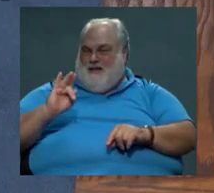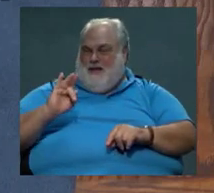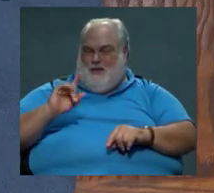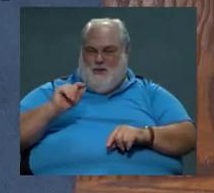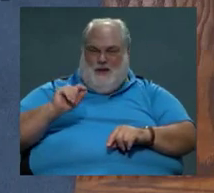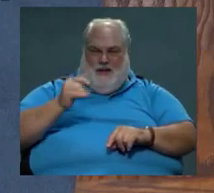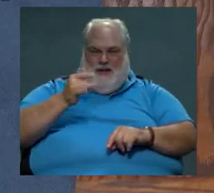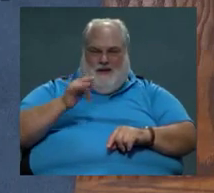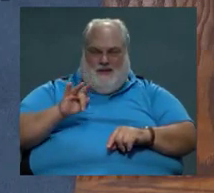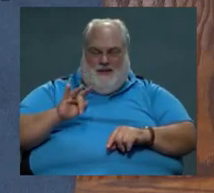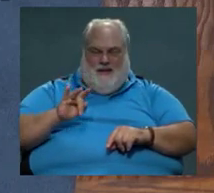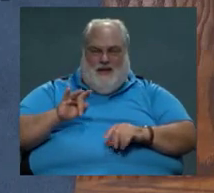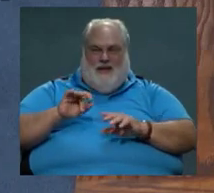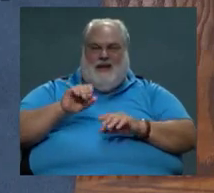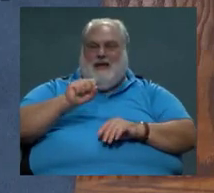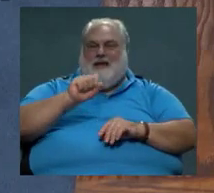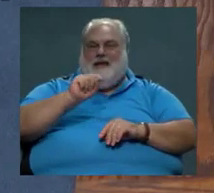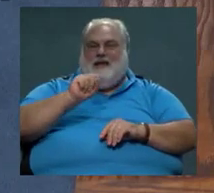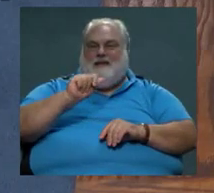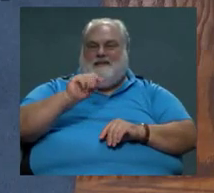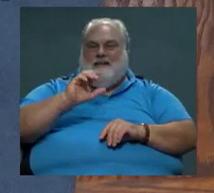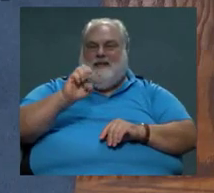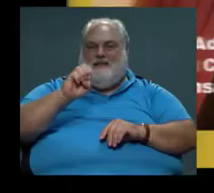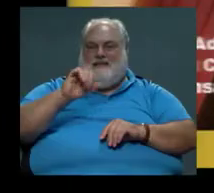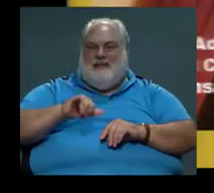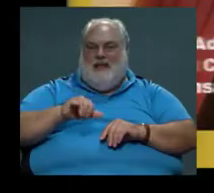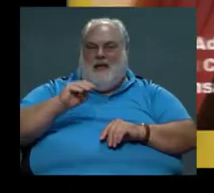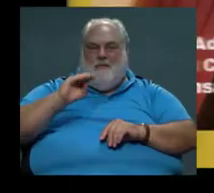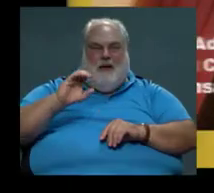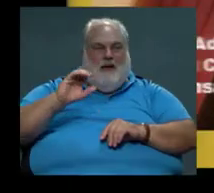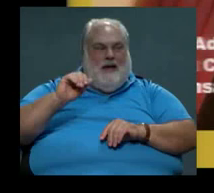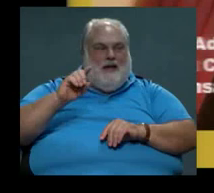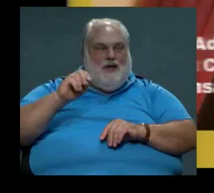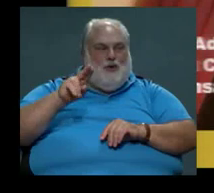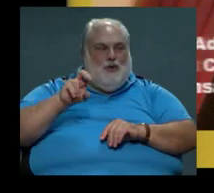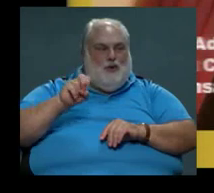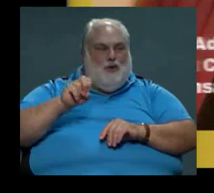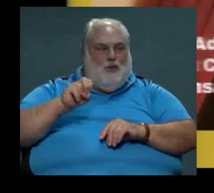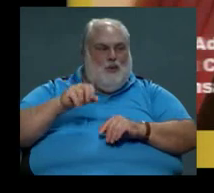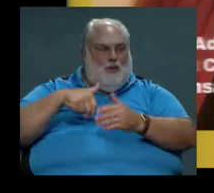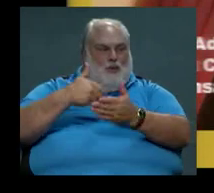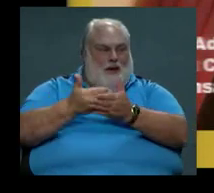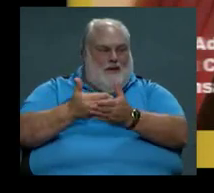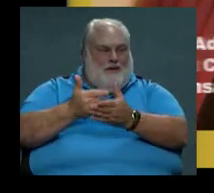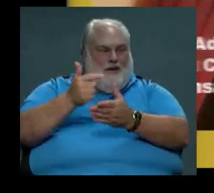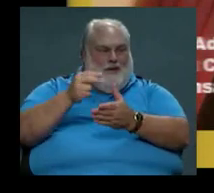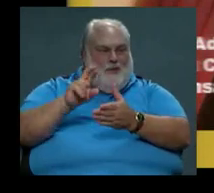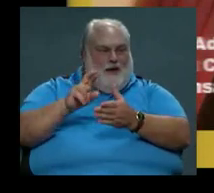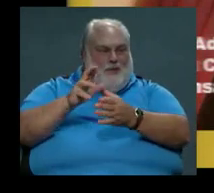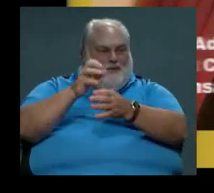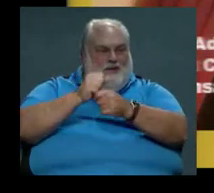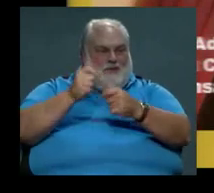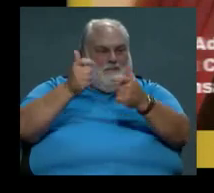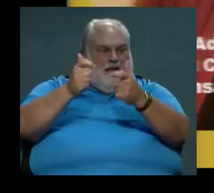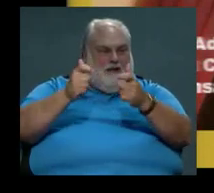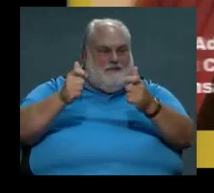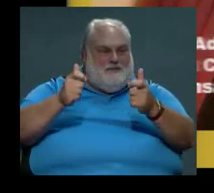2018, Stacy McAdoo arrived at Little Rock Central High School and received a big surprise. During a special presentation,